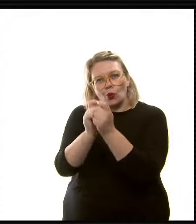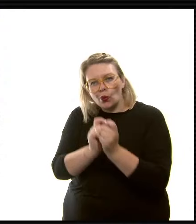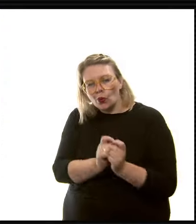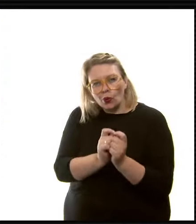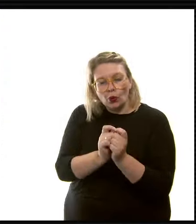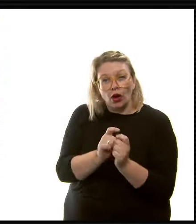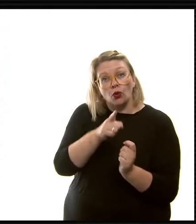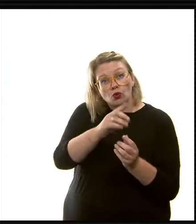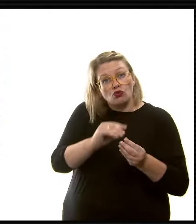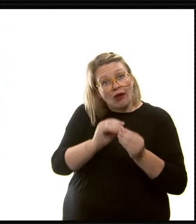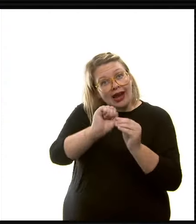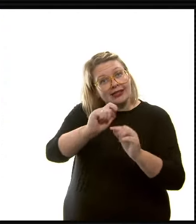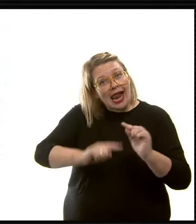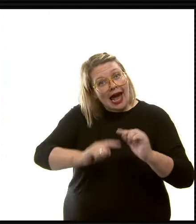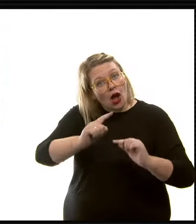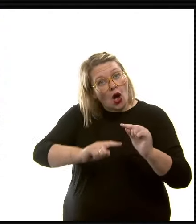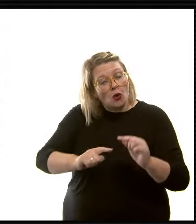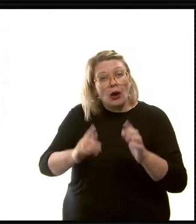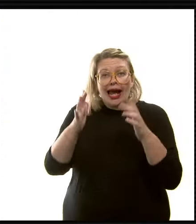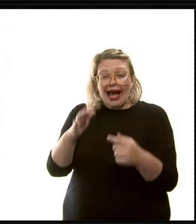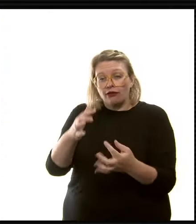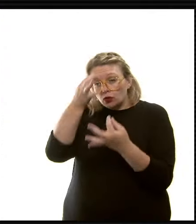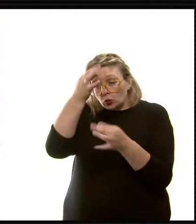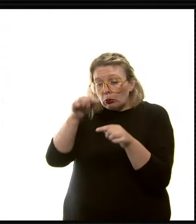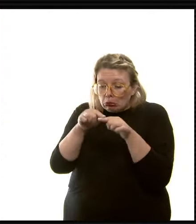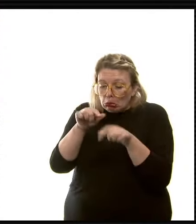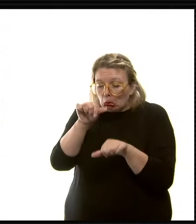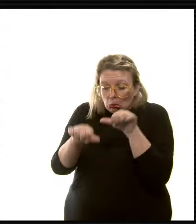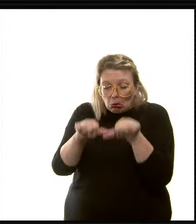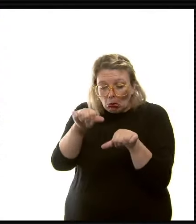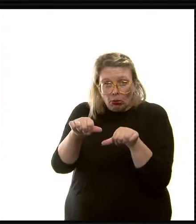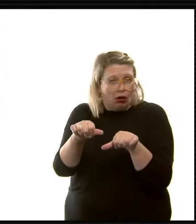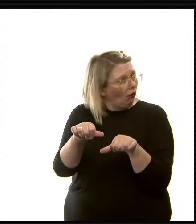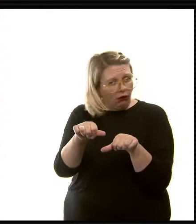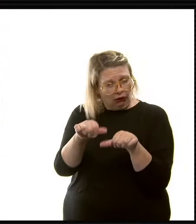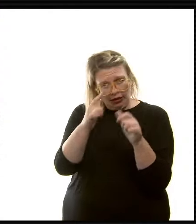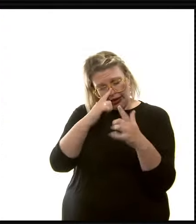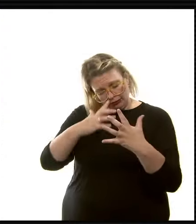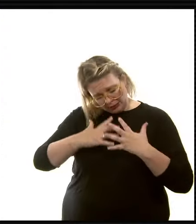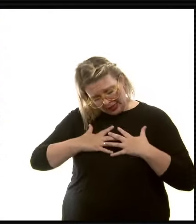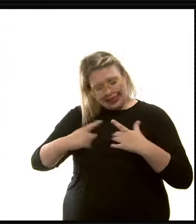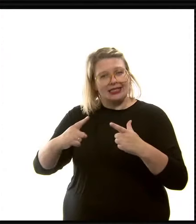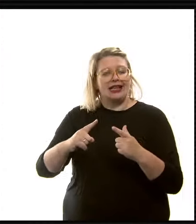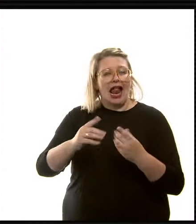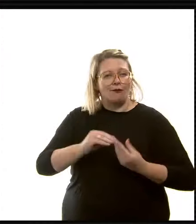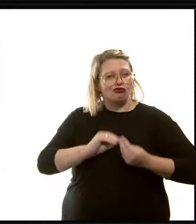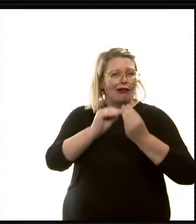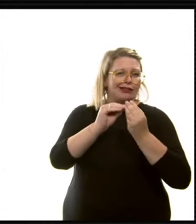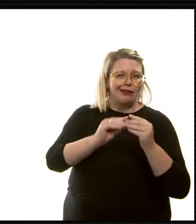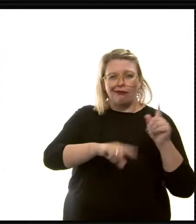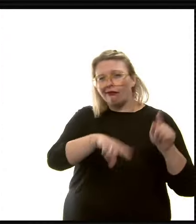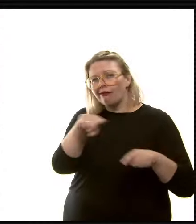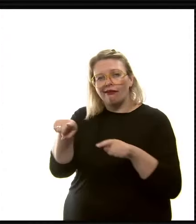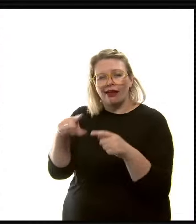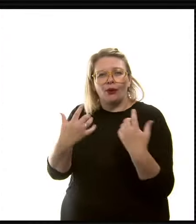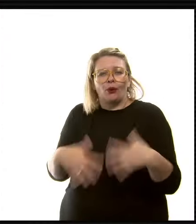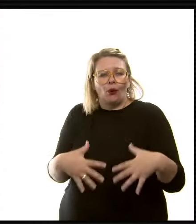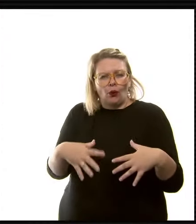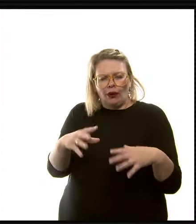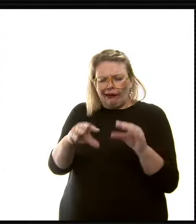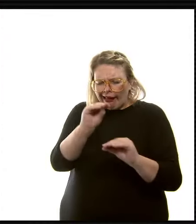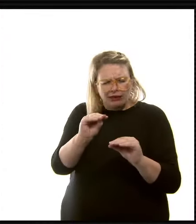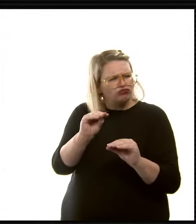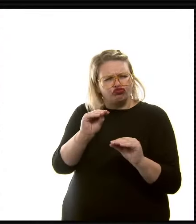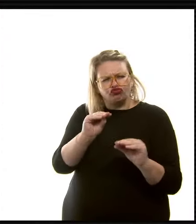Lego bricks, there's no reason to follow the rules step by step. There's so many opportunities to mix and match things, take it apart, rebuild